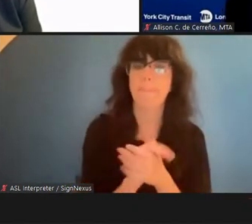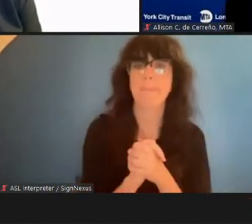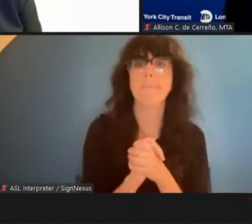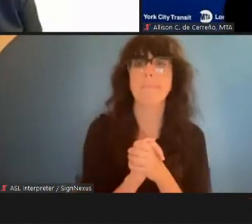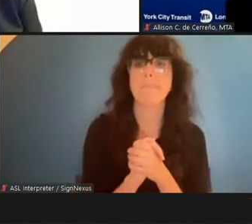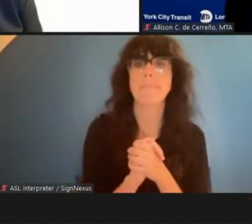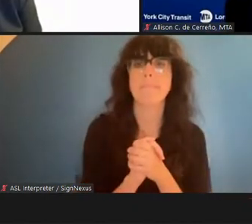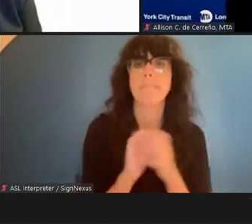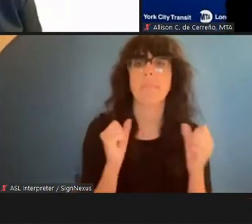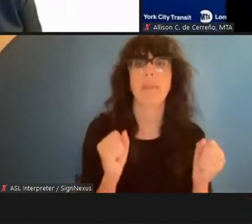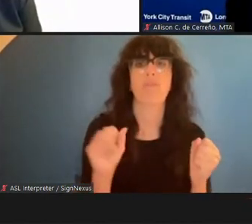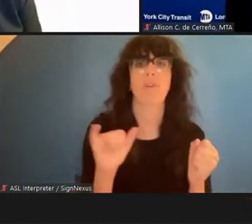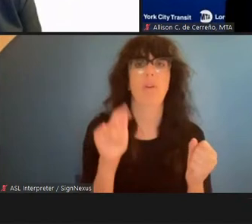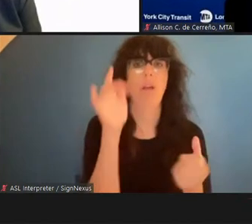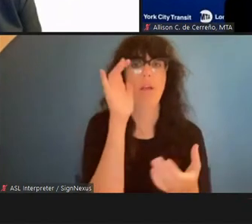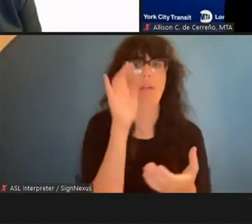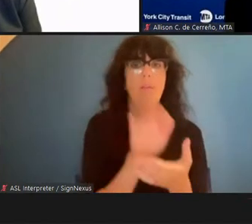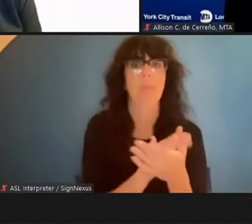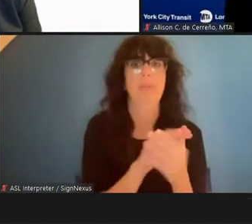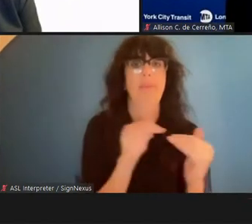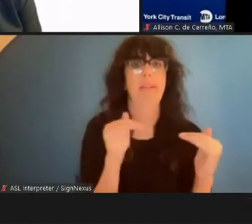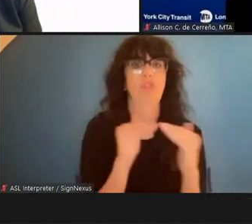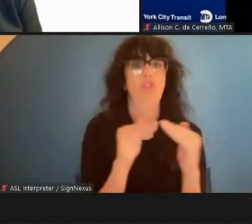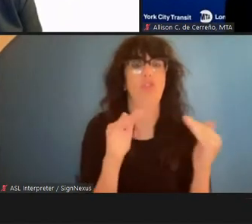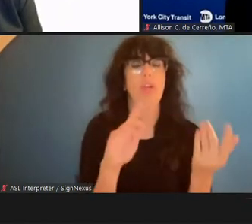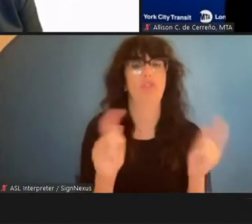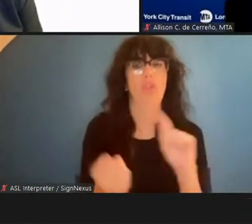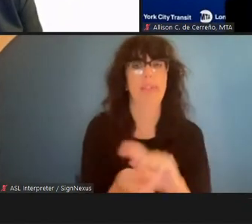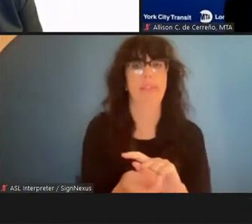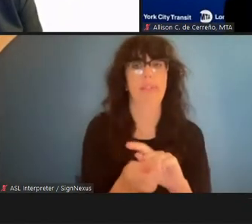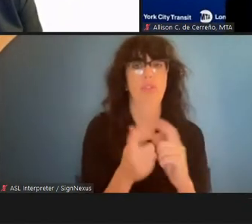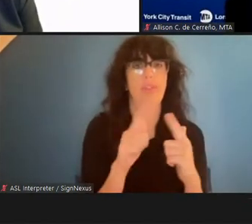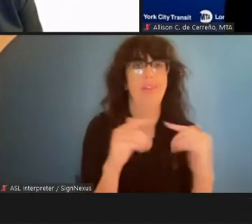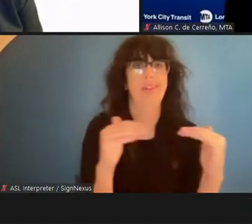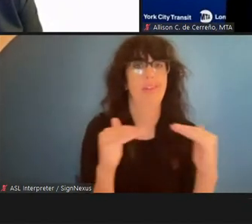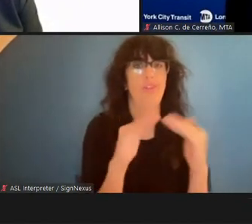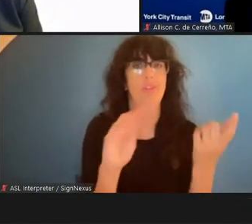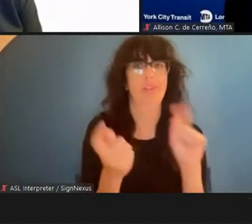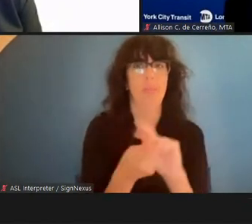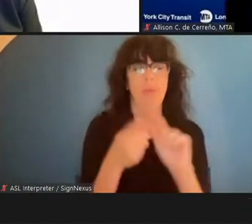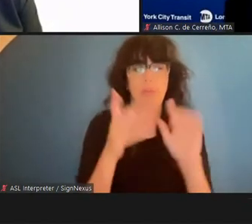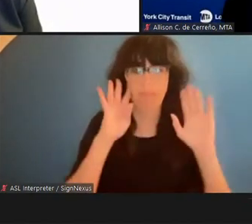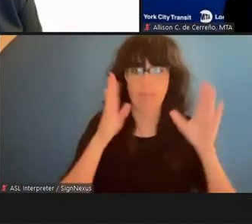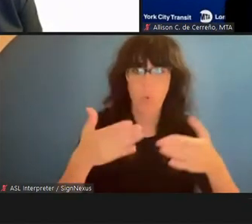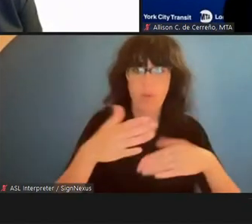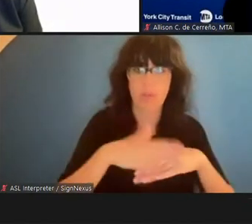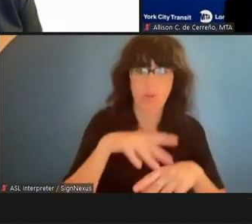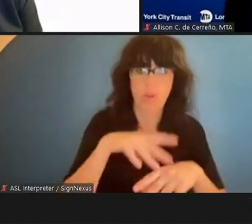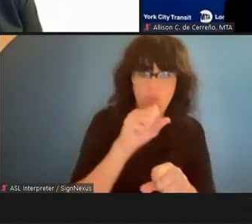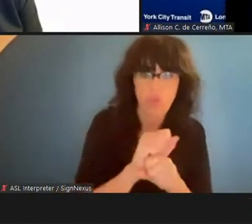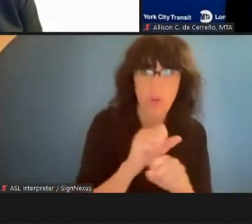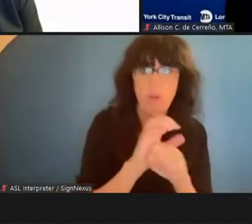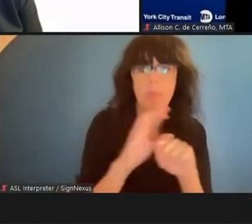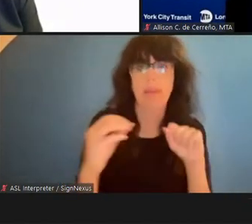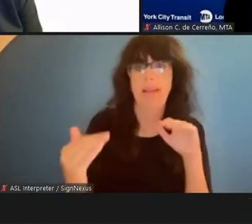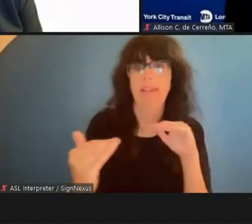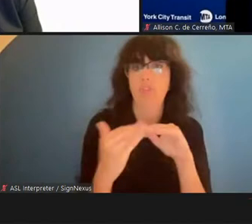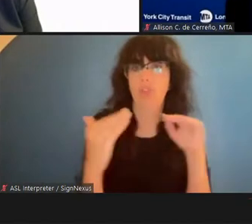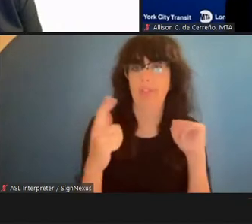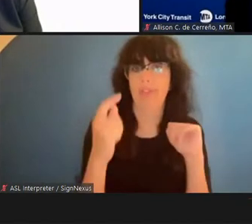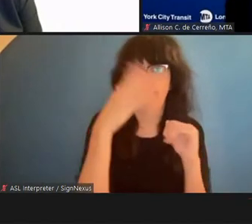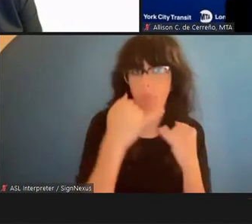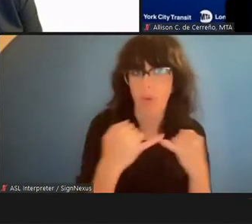strongly also believe in a just transition and a just transition must center jobs and justice um in front line and